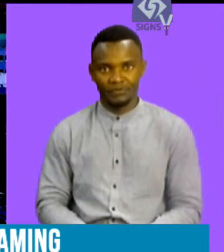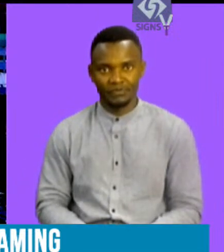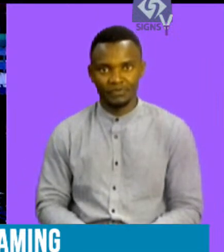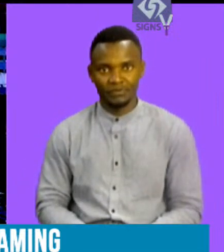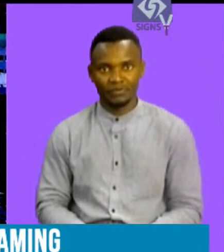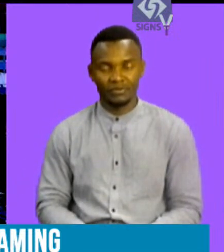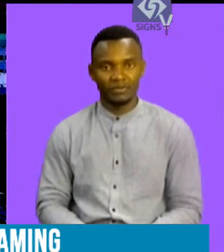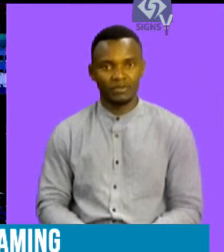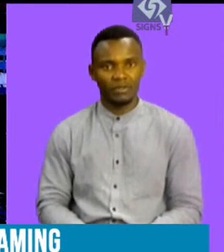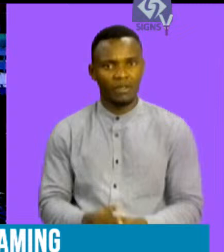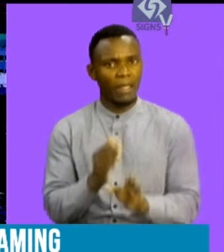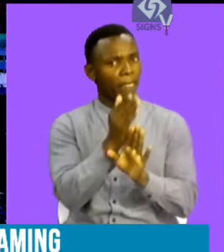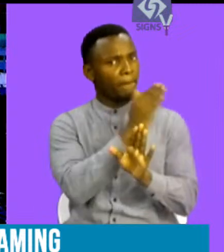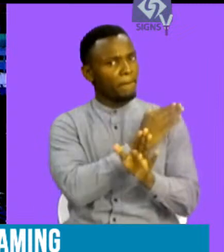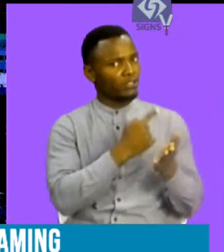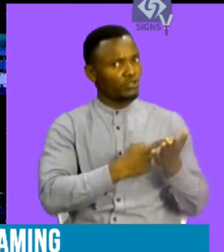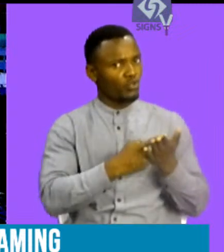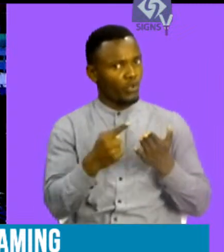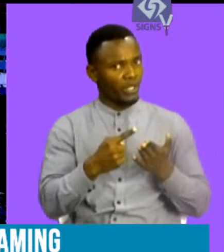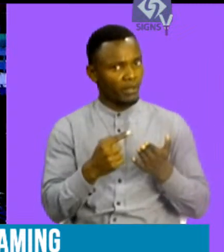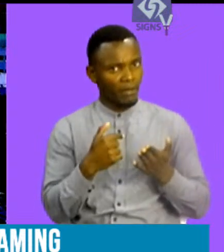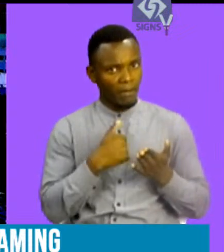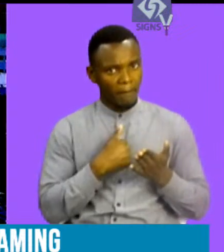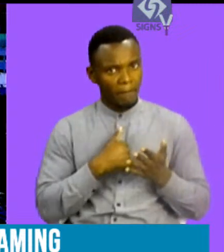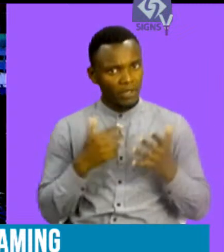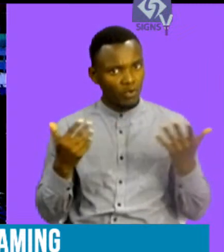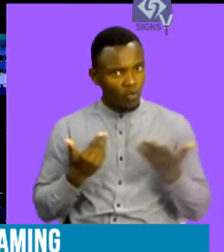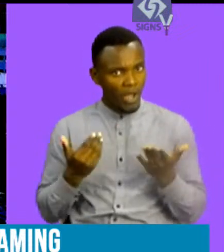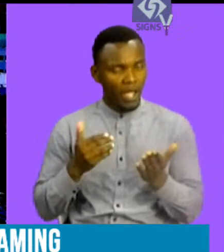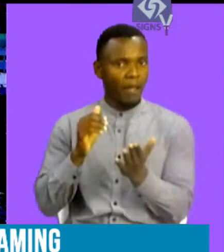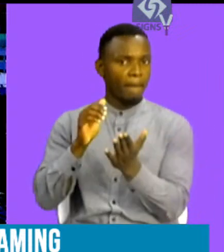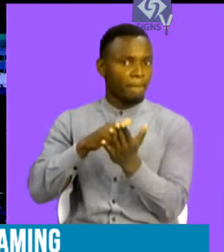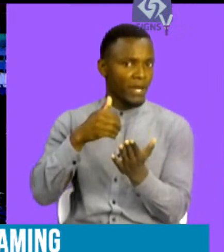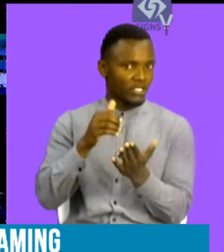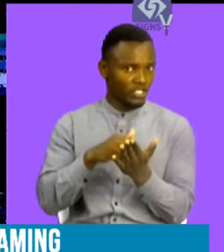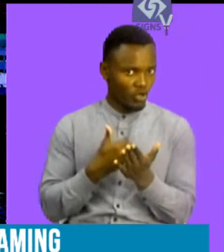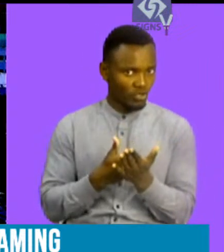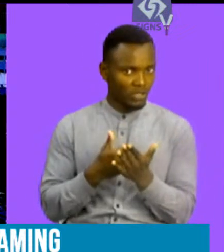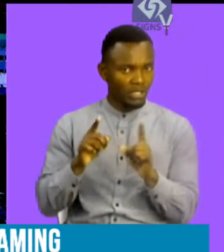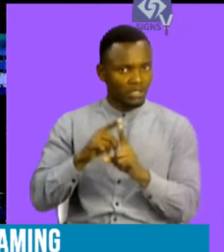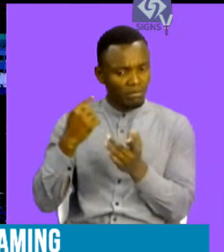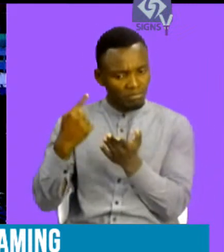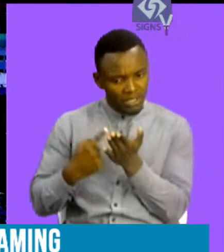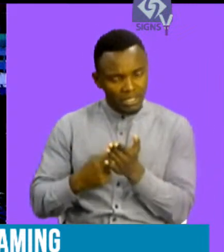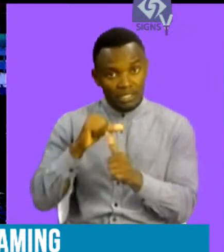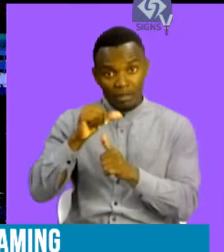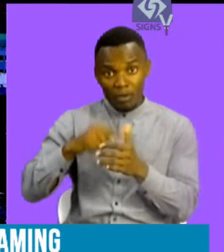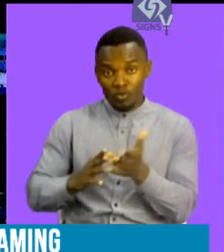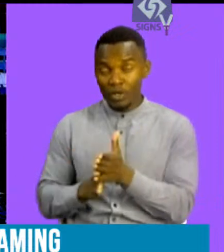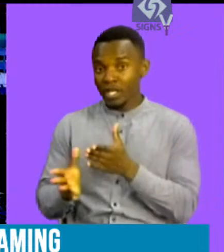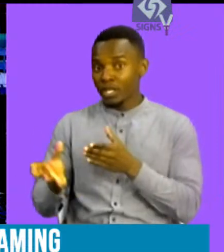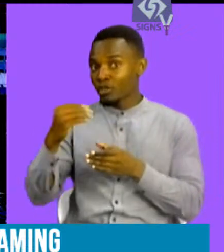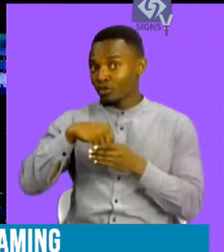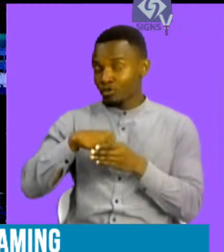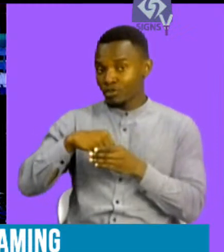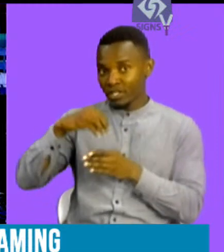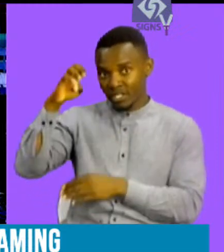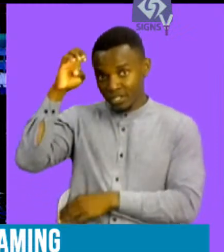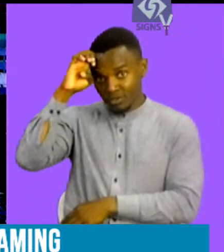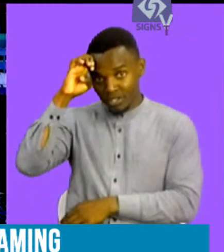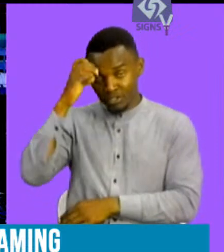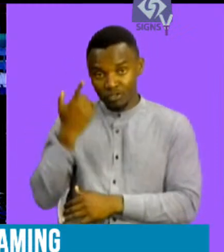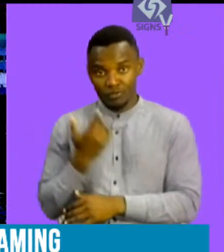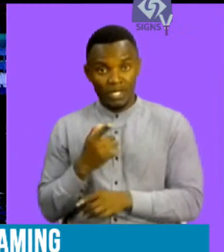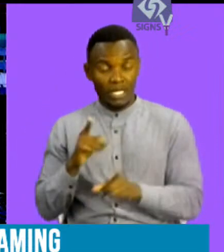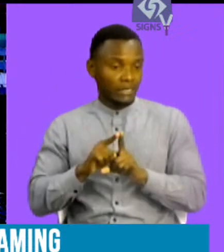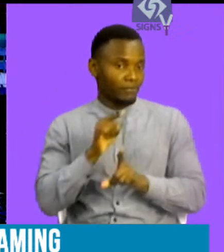The previous week I was in Machakos, and we were having a conversation around inclusive education, and Mr. Kabanya probably could also come into